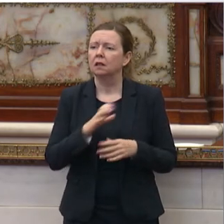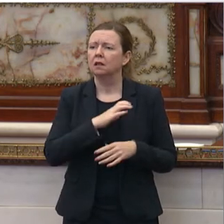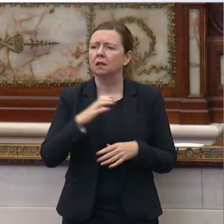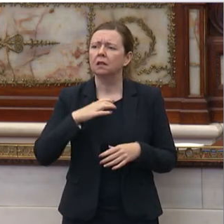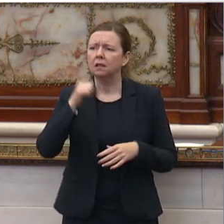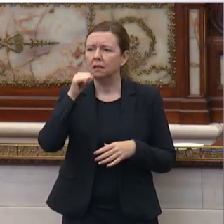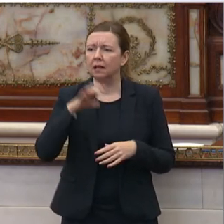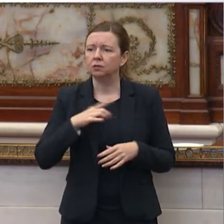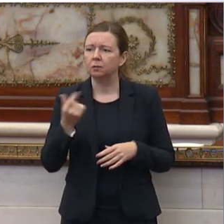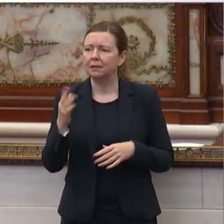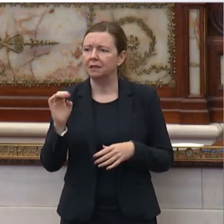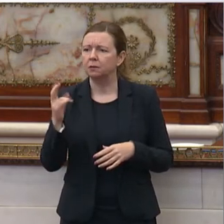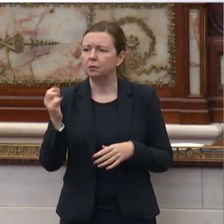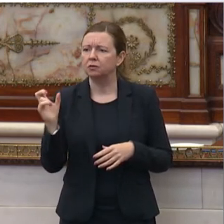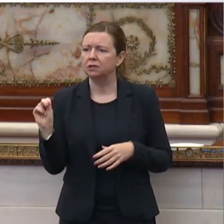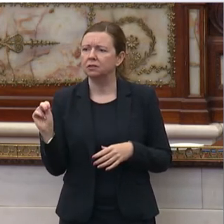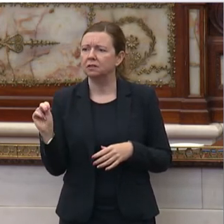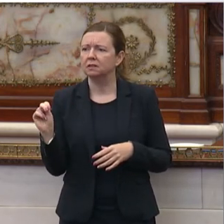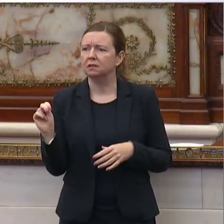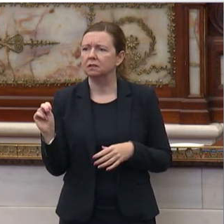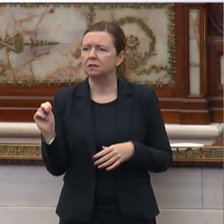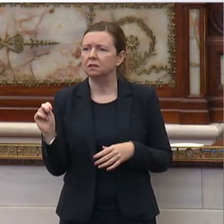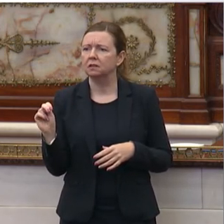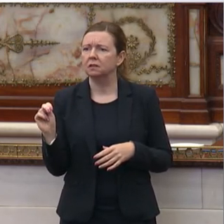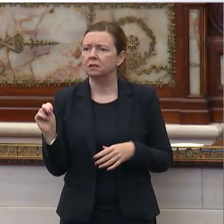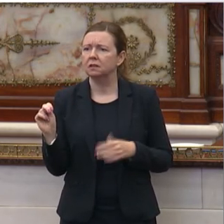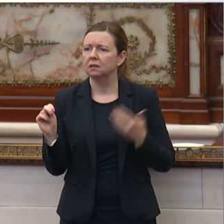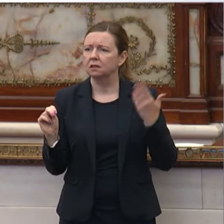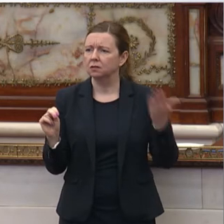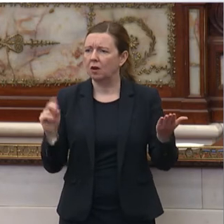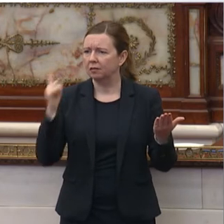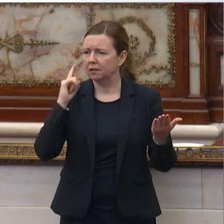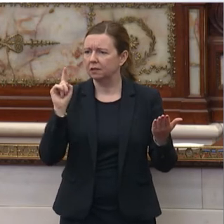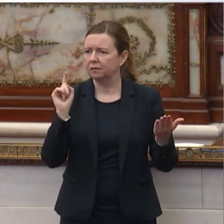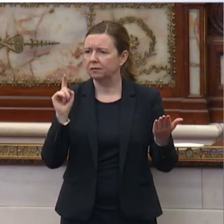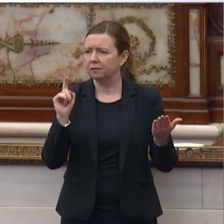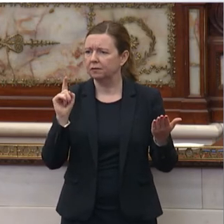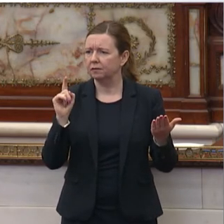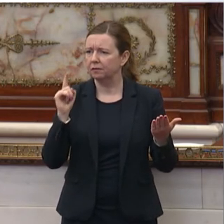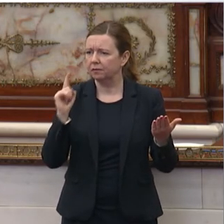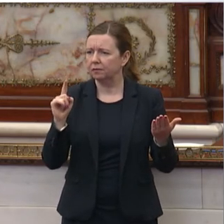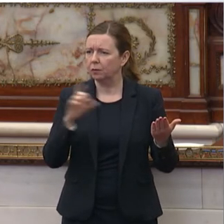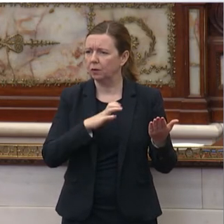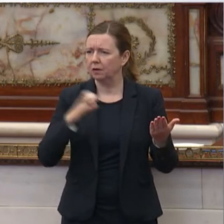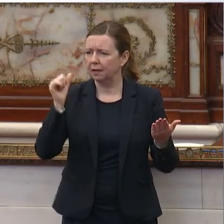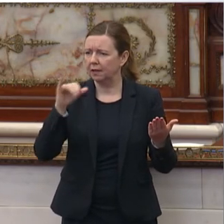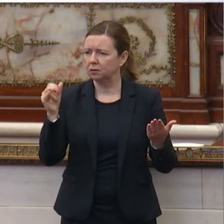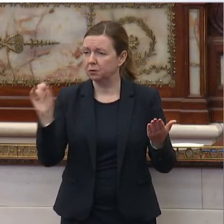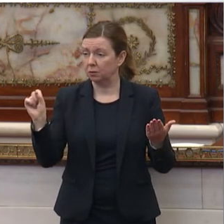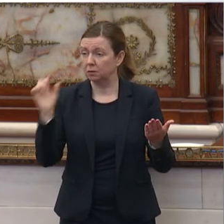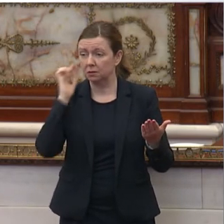Councilwoman Gilmore Richardson is offering that on the councilman's behalf, I believe.